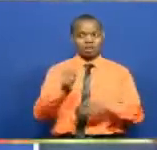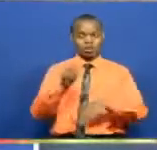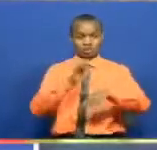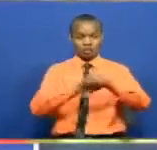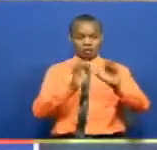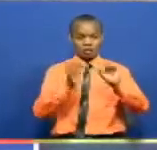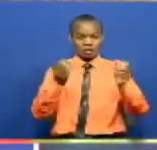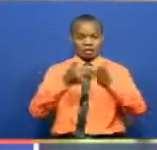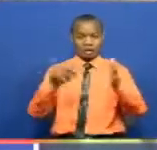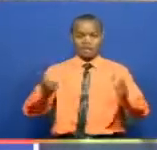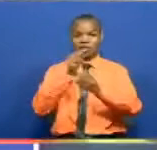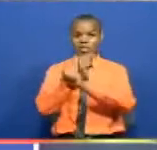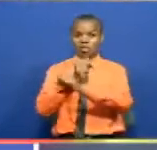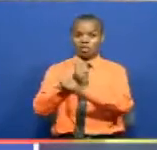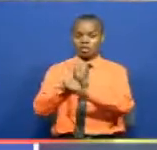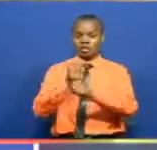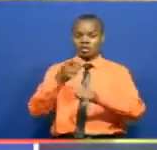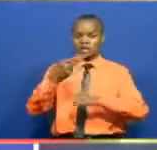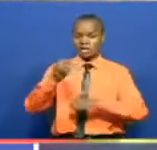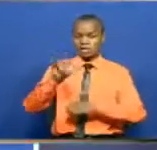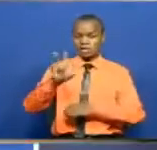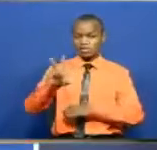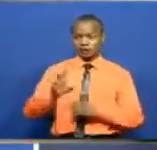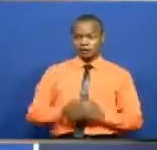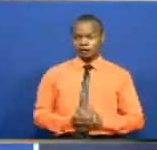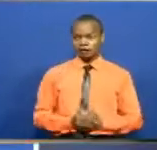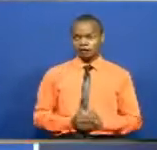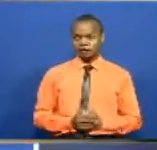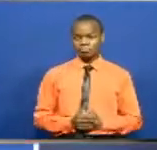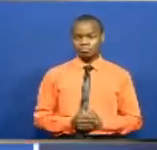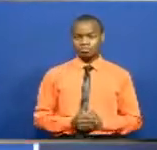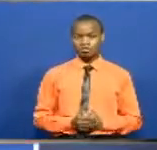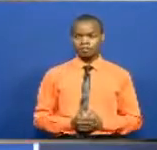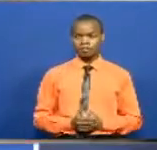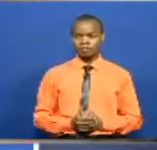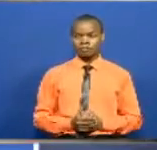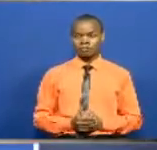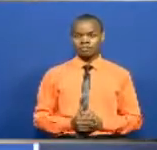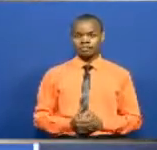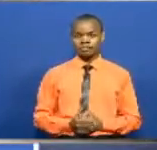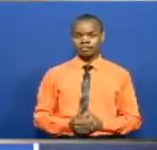against prevention of HIV transmission. Isufar, Channel One News.